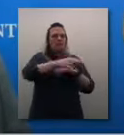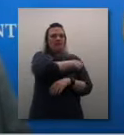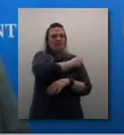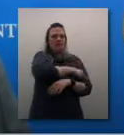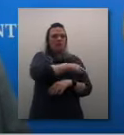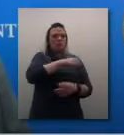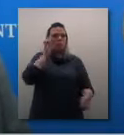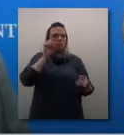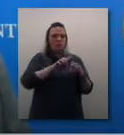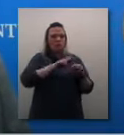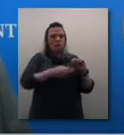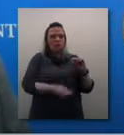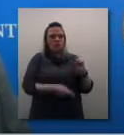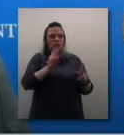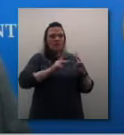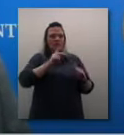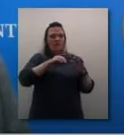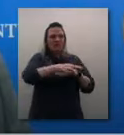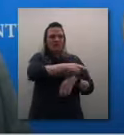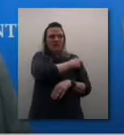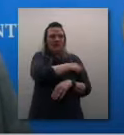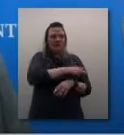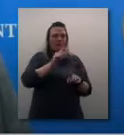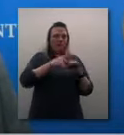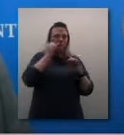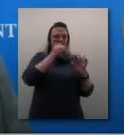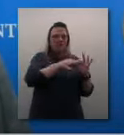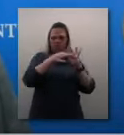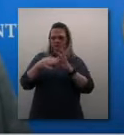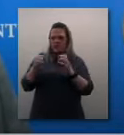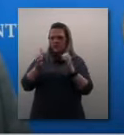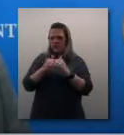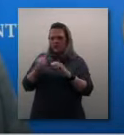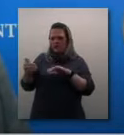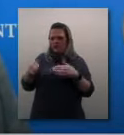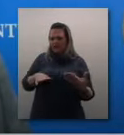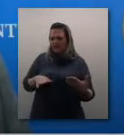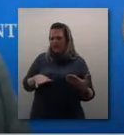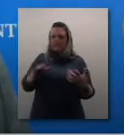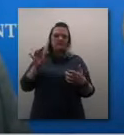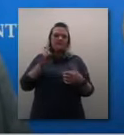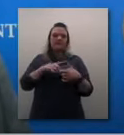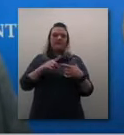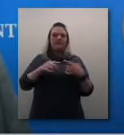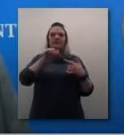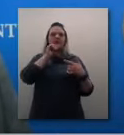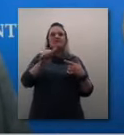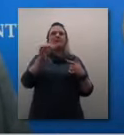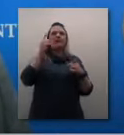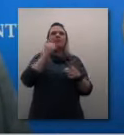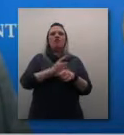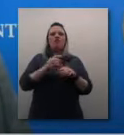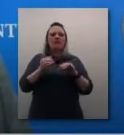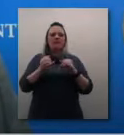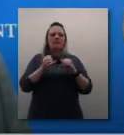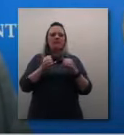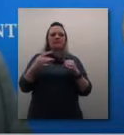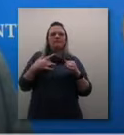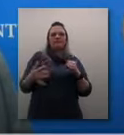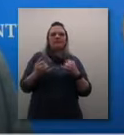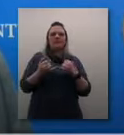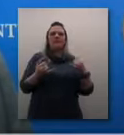showed earlier, if it coincides with a lot of deaths that day, that just tells us that we're not seeing the trend line we'd like to see.